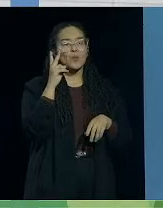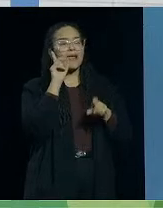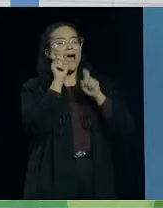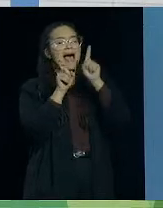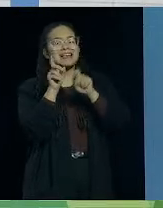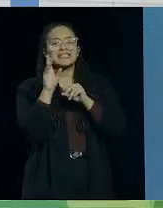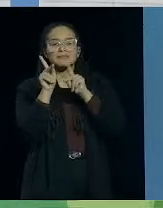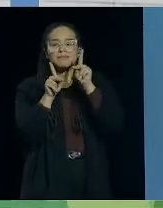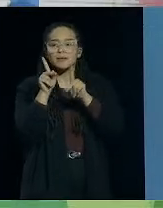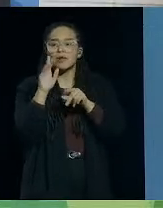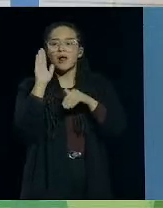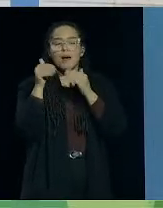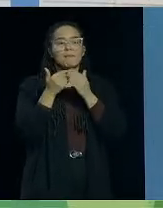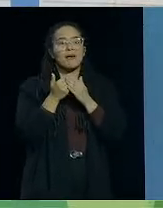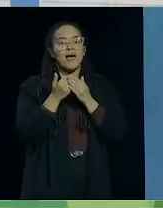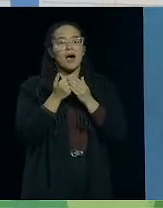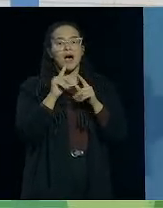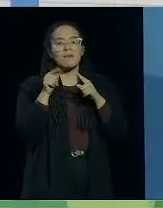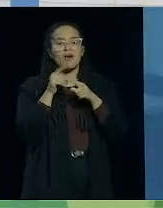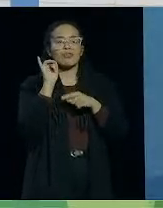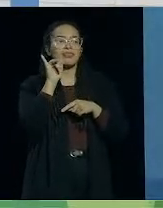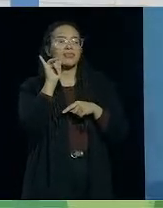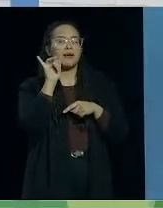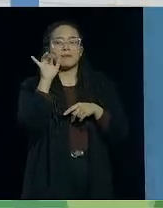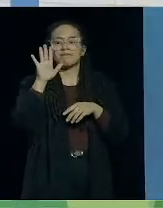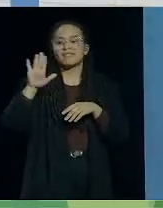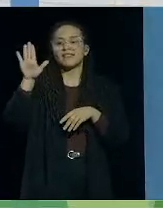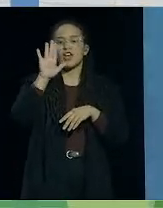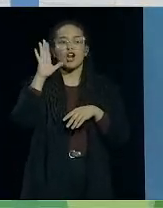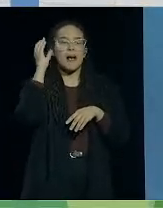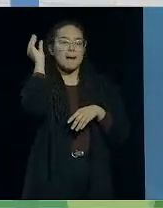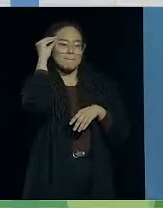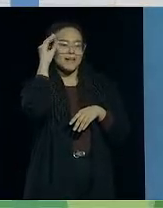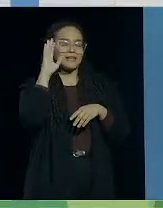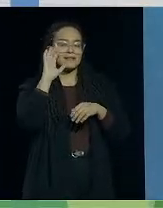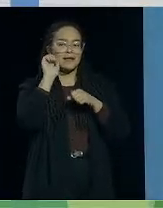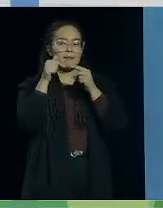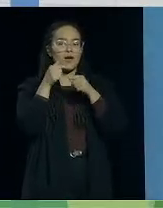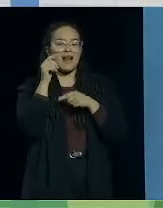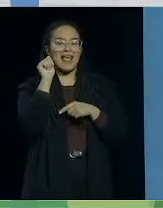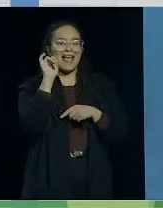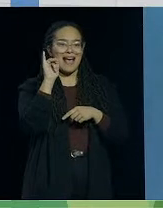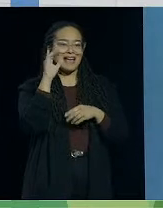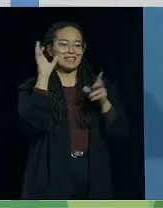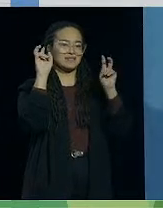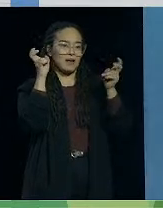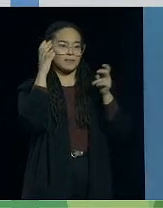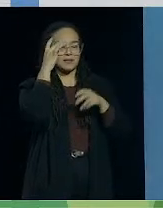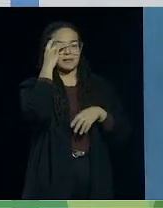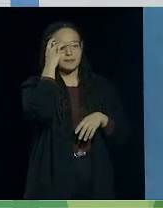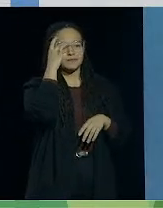asked people about their opinions on a range of AI-related topics.